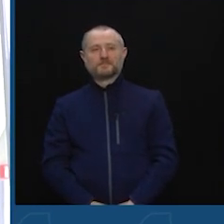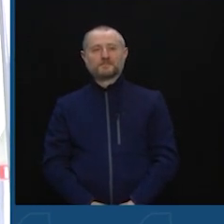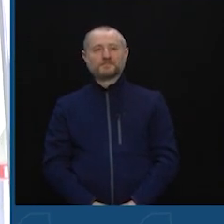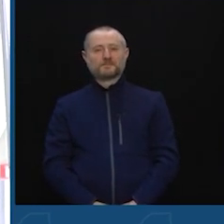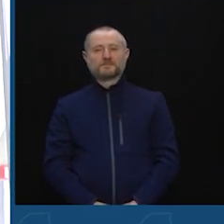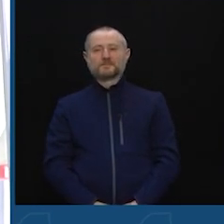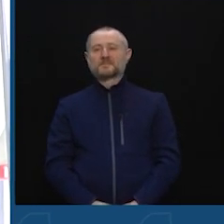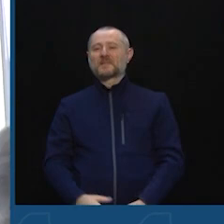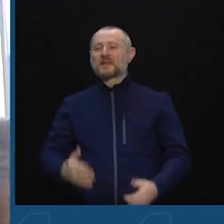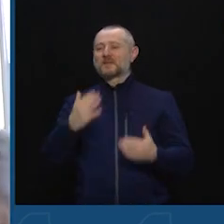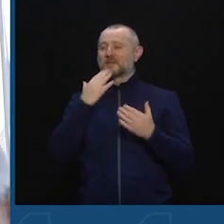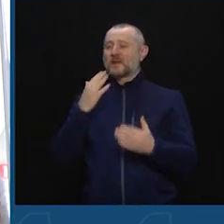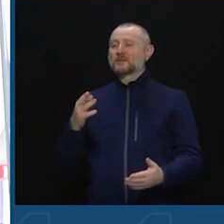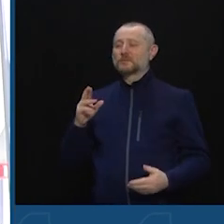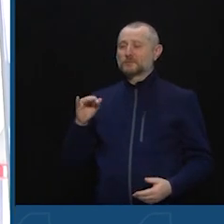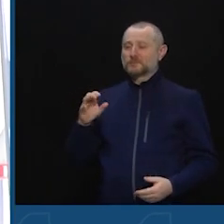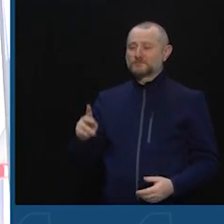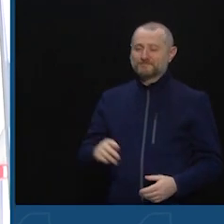Thank you, Rick.